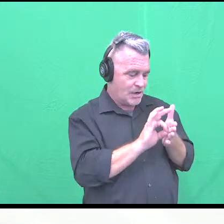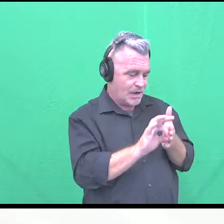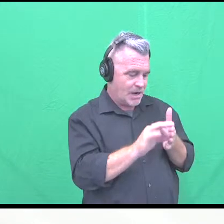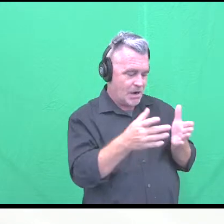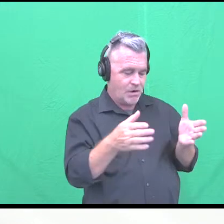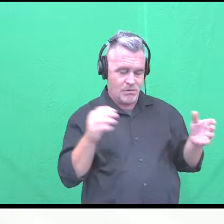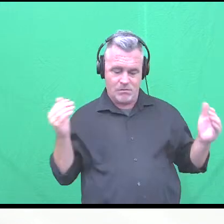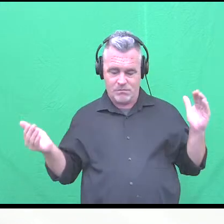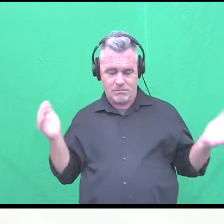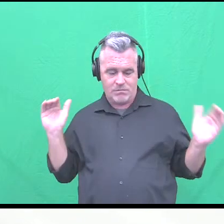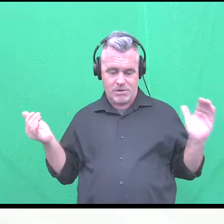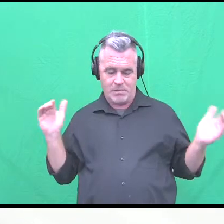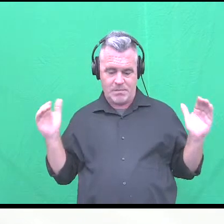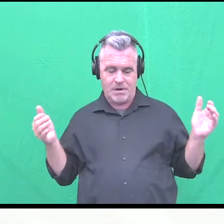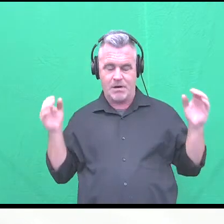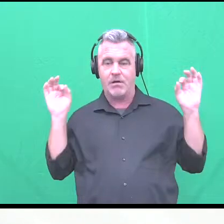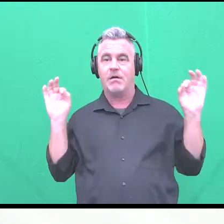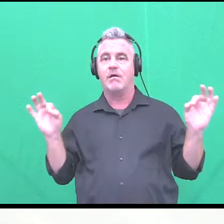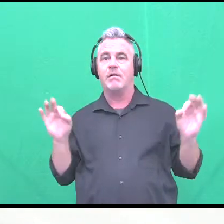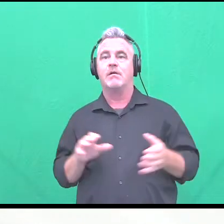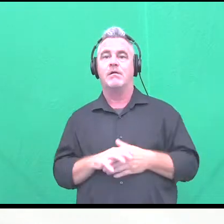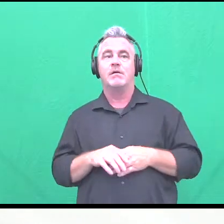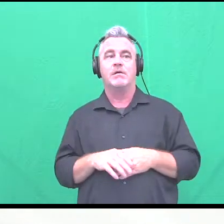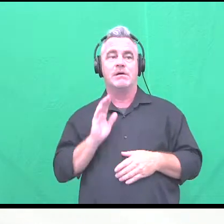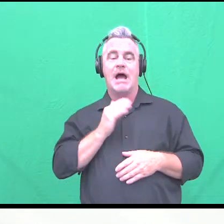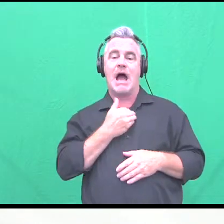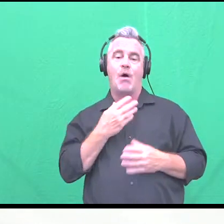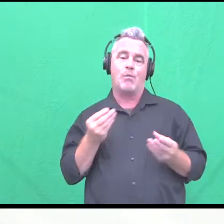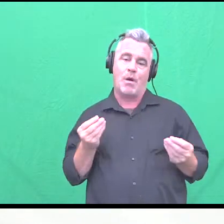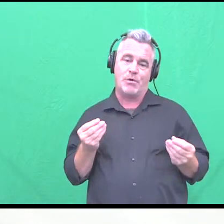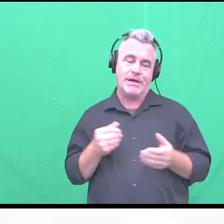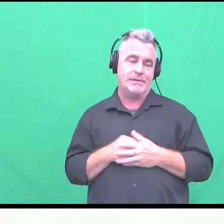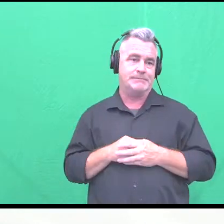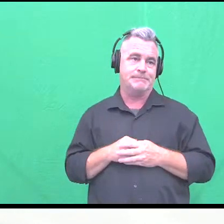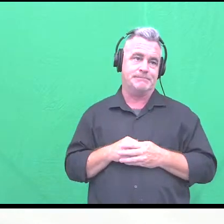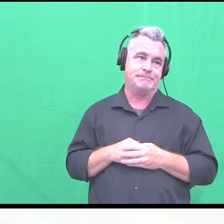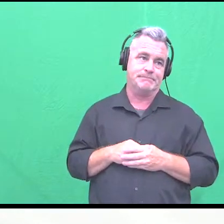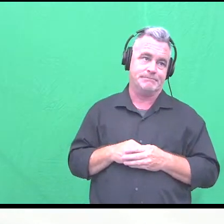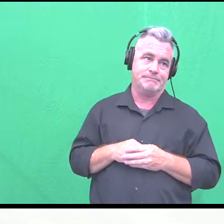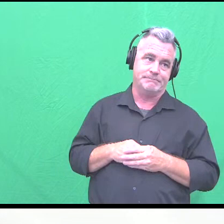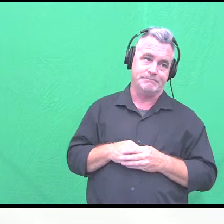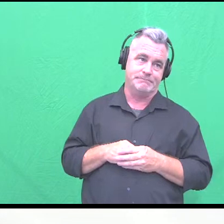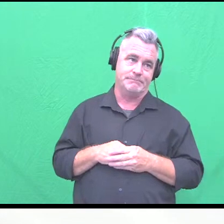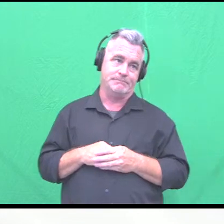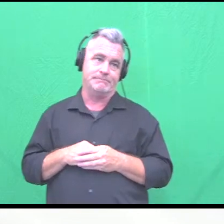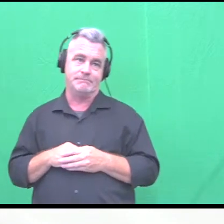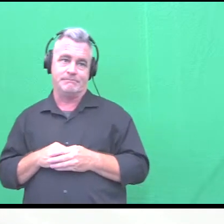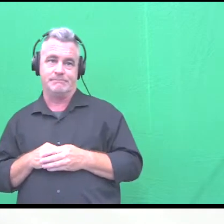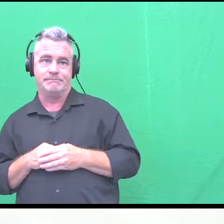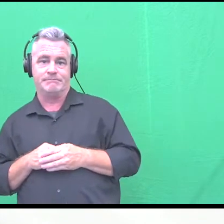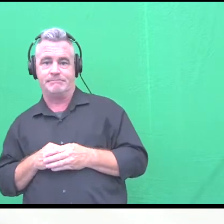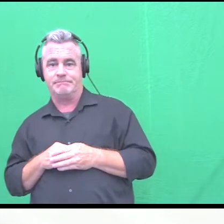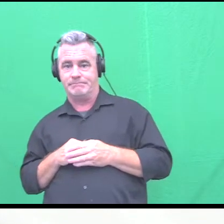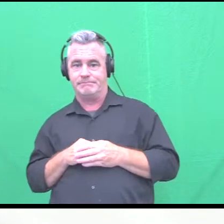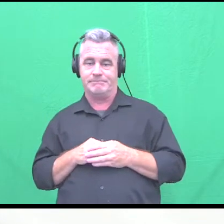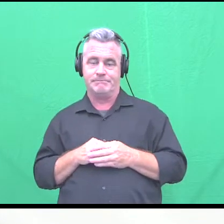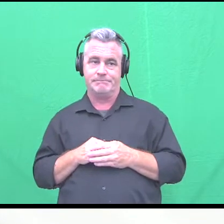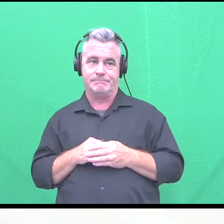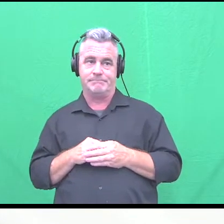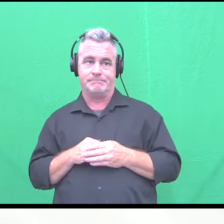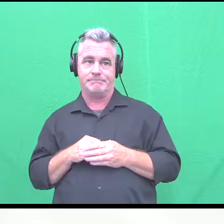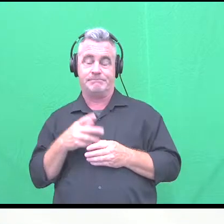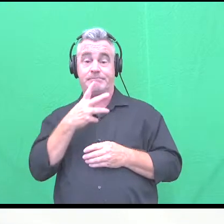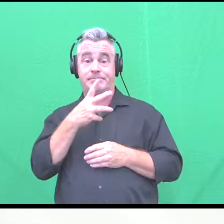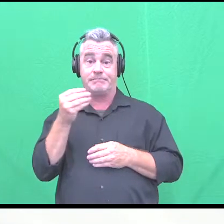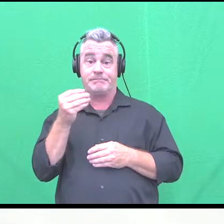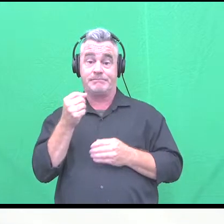materials are district property, and they would remain ours even if we were to decide to go with a different provider for our ACES grant. And then they also